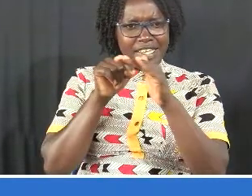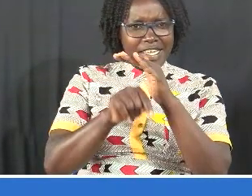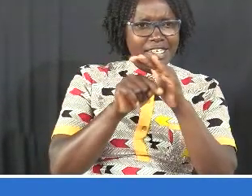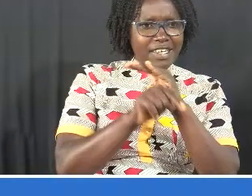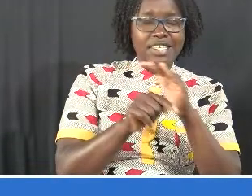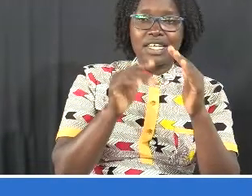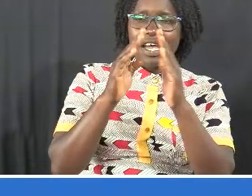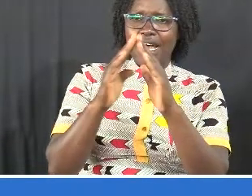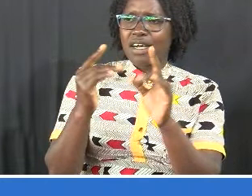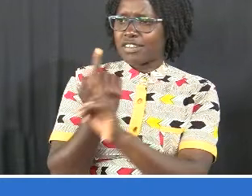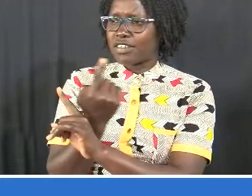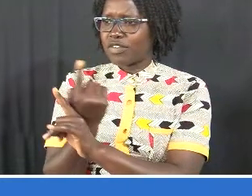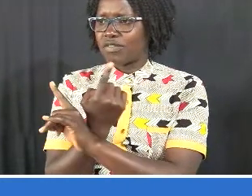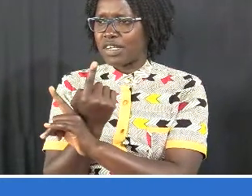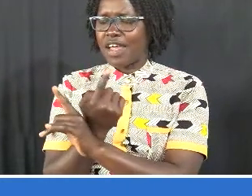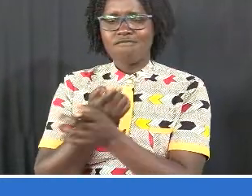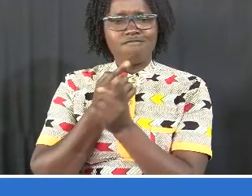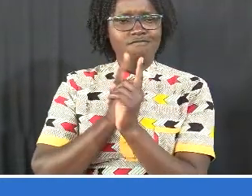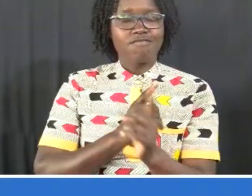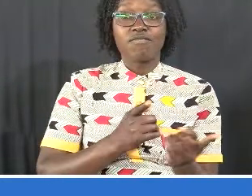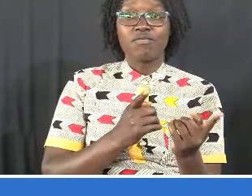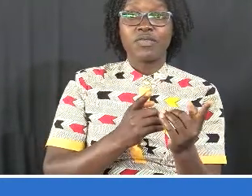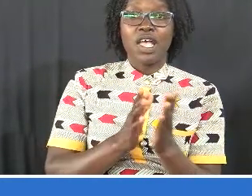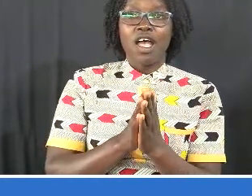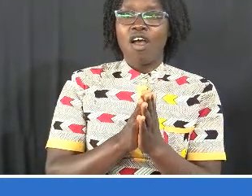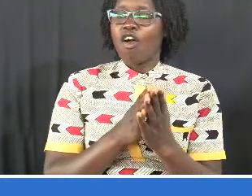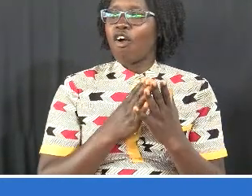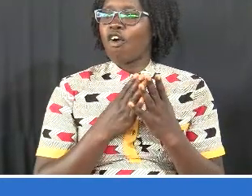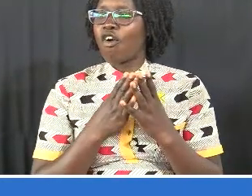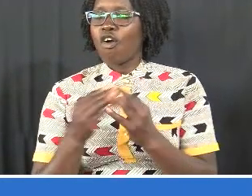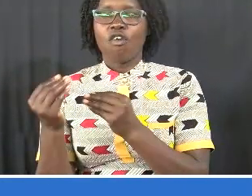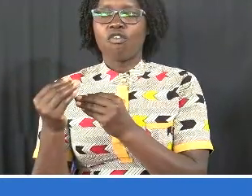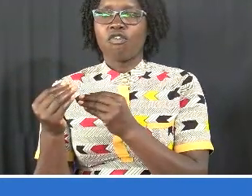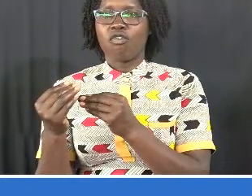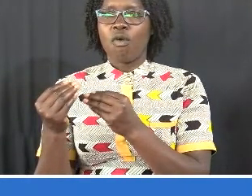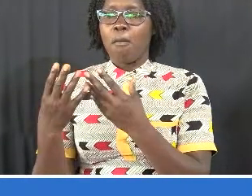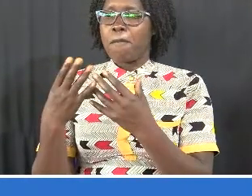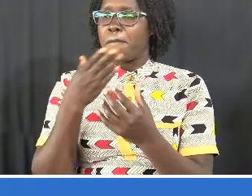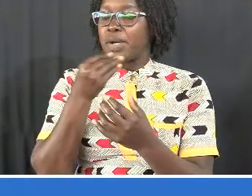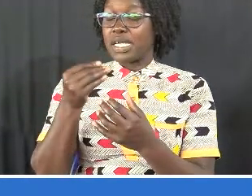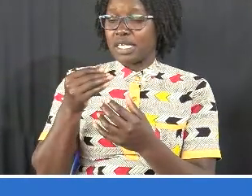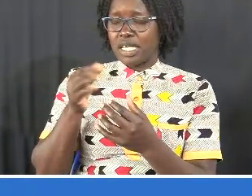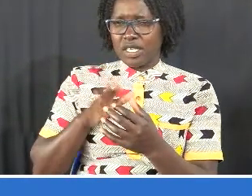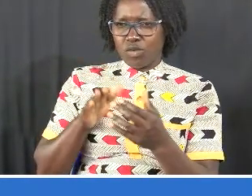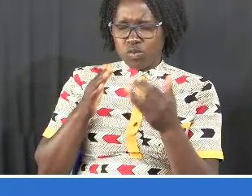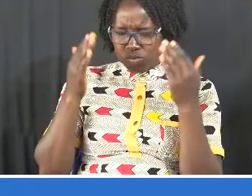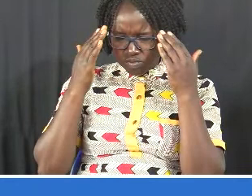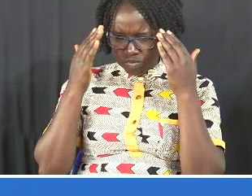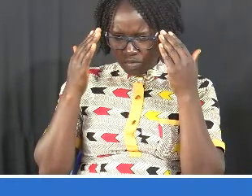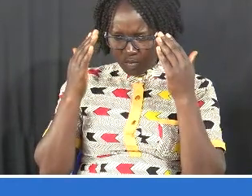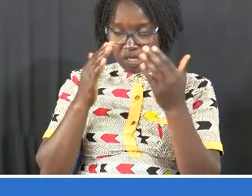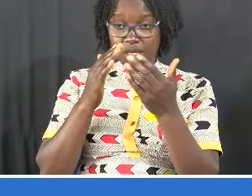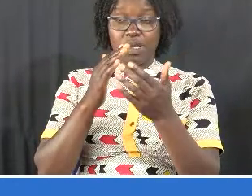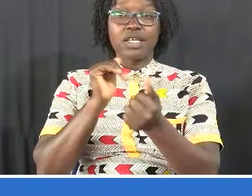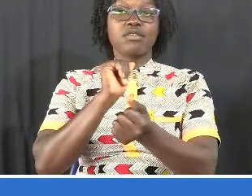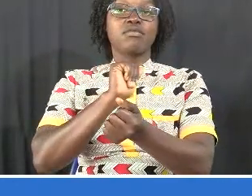house and dragging off men and women, committing them to